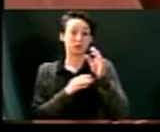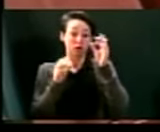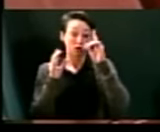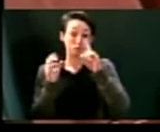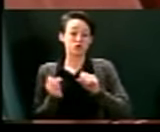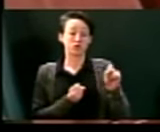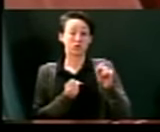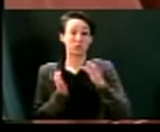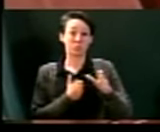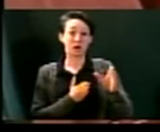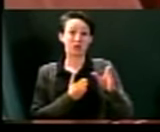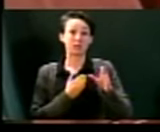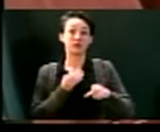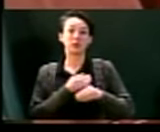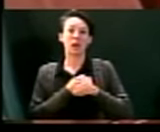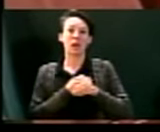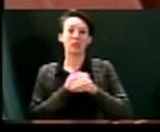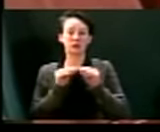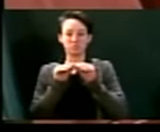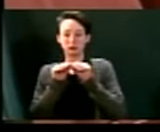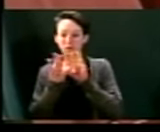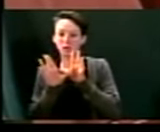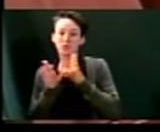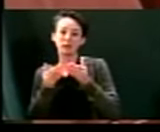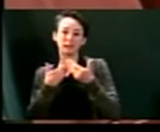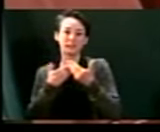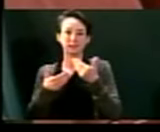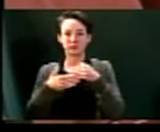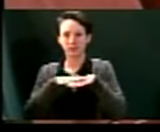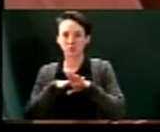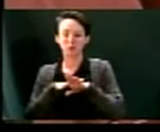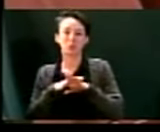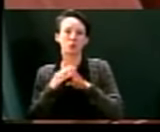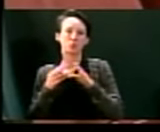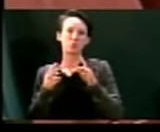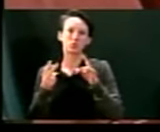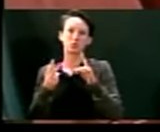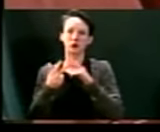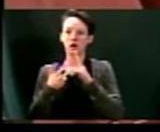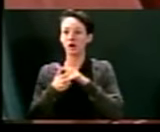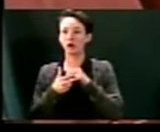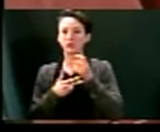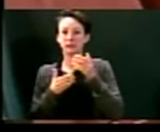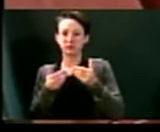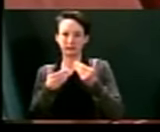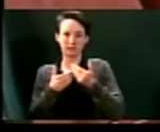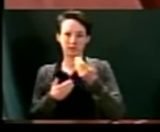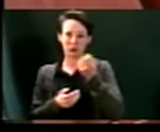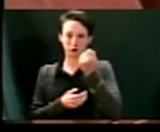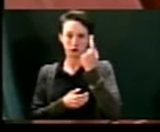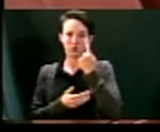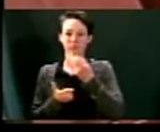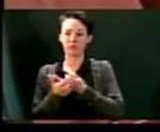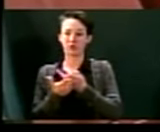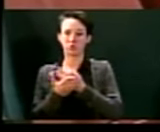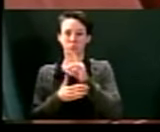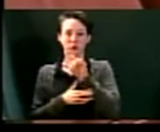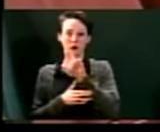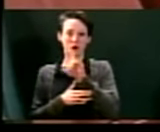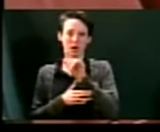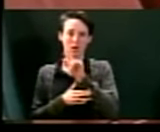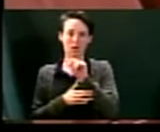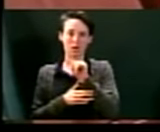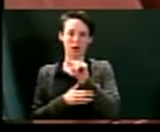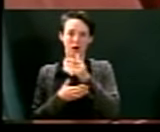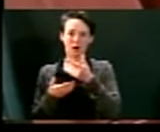obtainable, monitored, transparent, easily accessible, easy to understand financial data upon